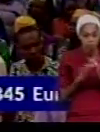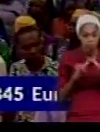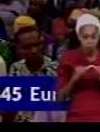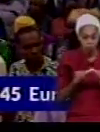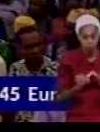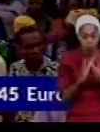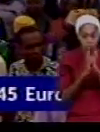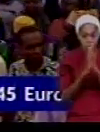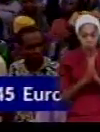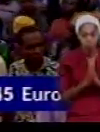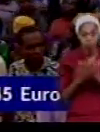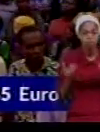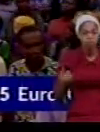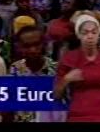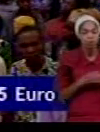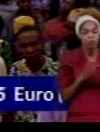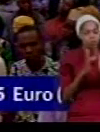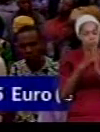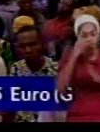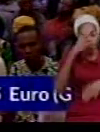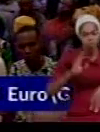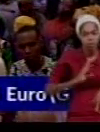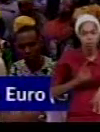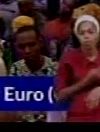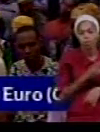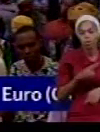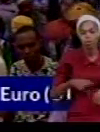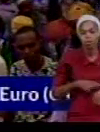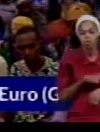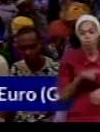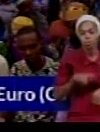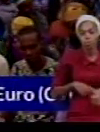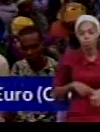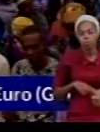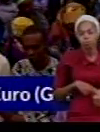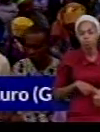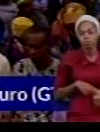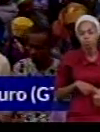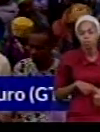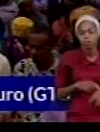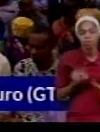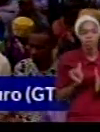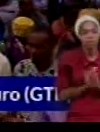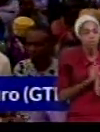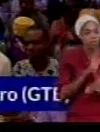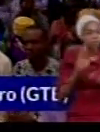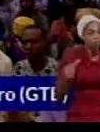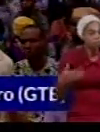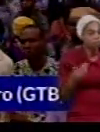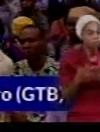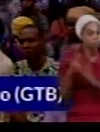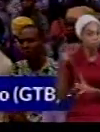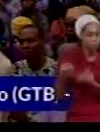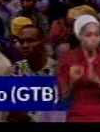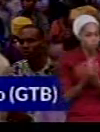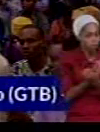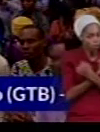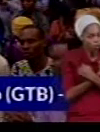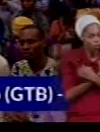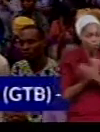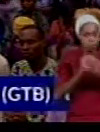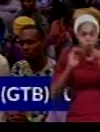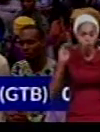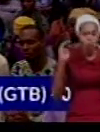We are praying for our nation that all those who delight in war in this